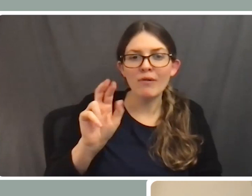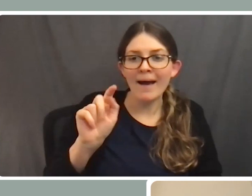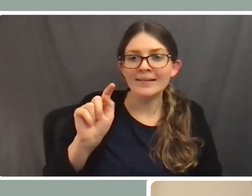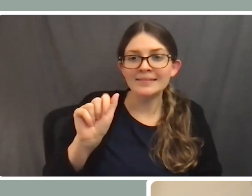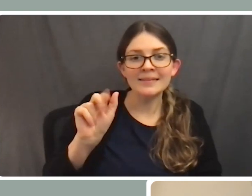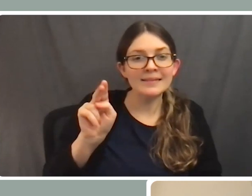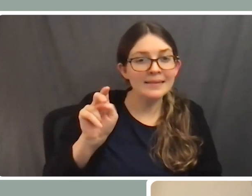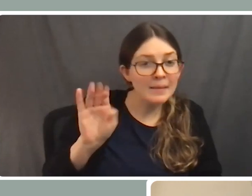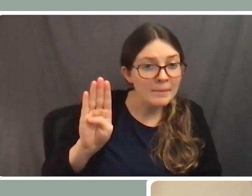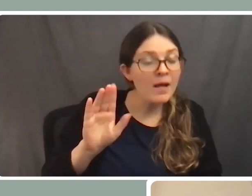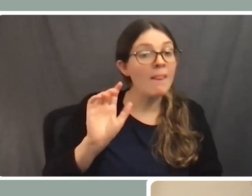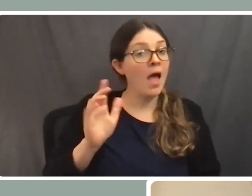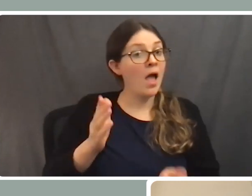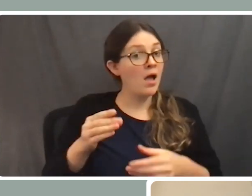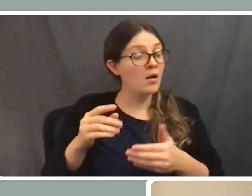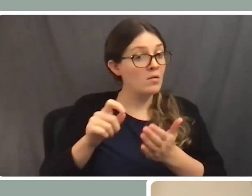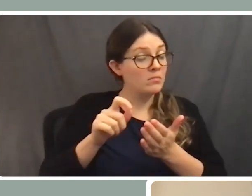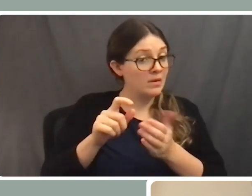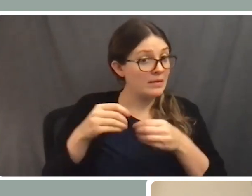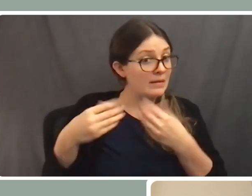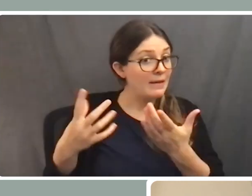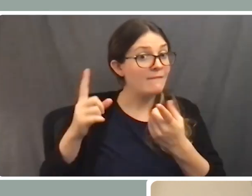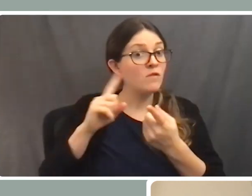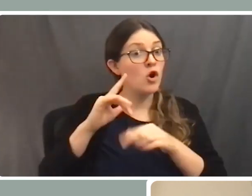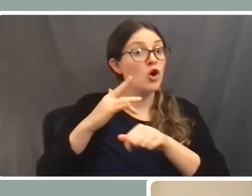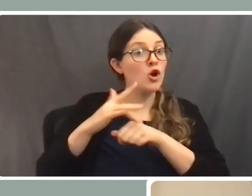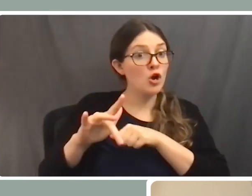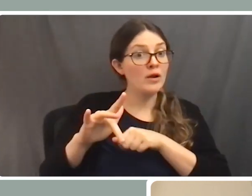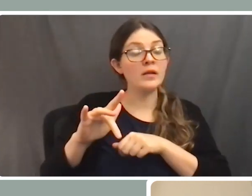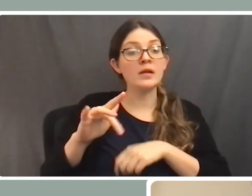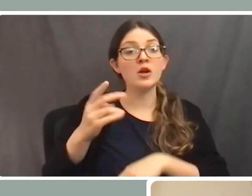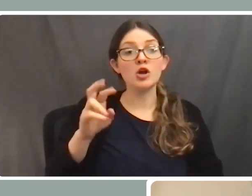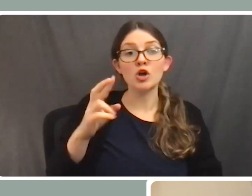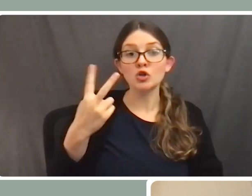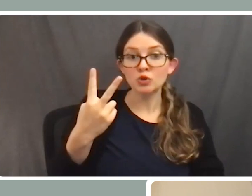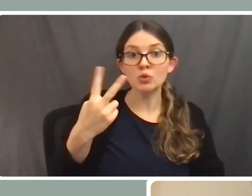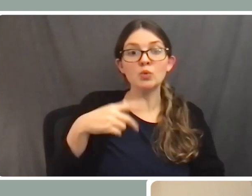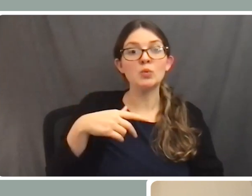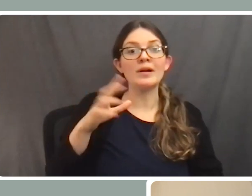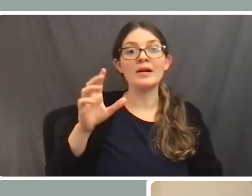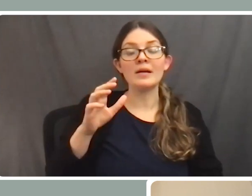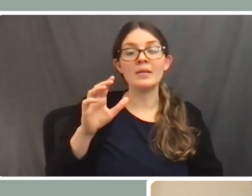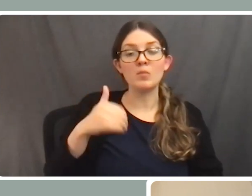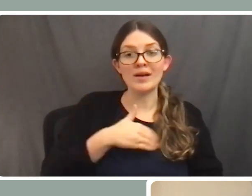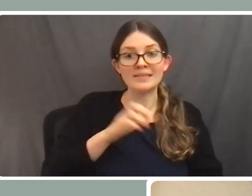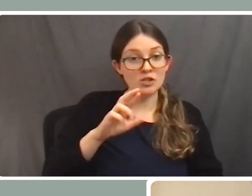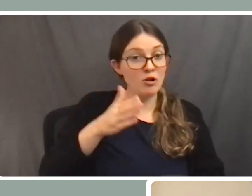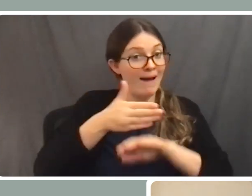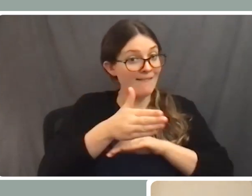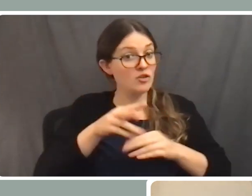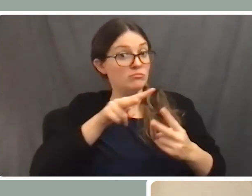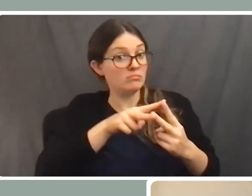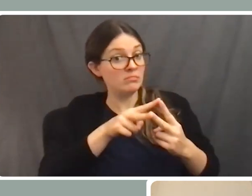Neratinib, prescribed for early stage HER2-positive breast cancer after completing the year with Herceptin and Perjeta?